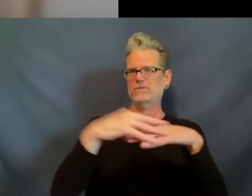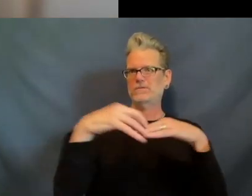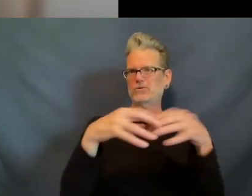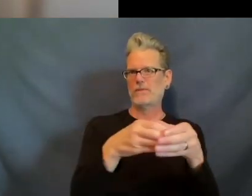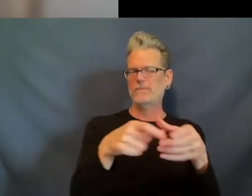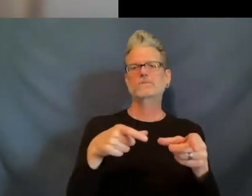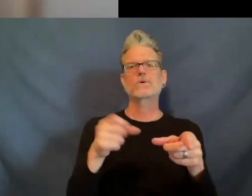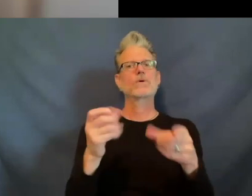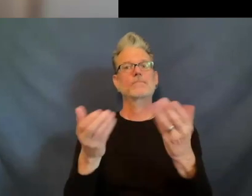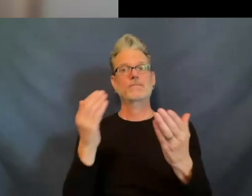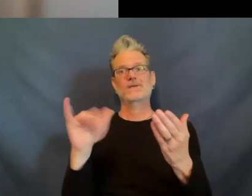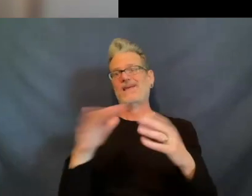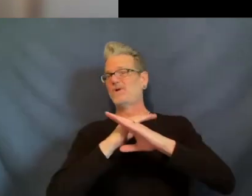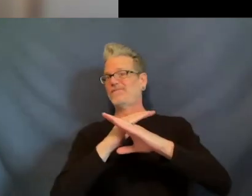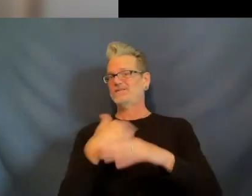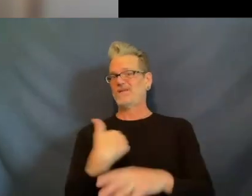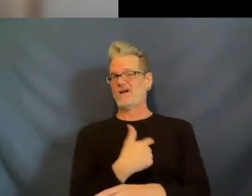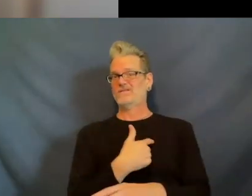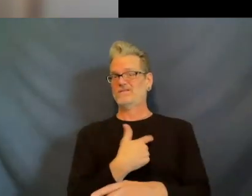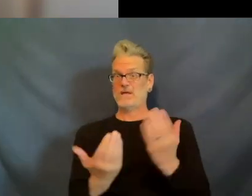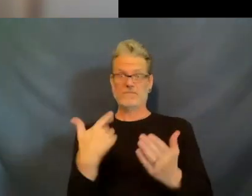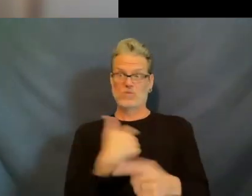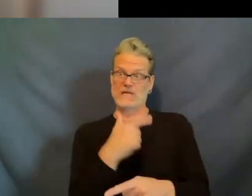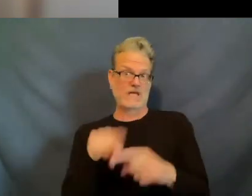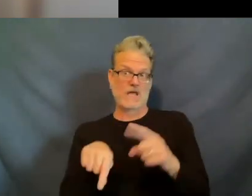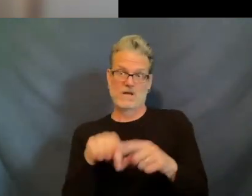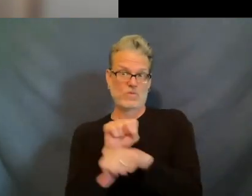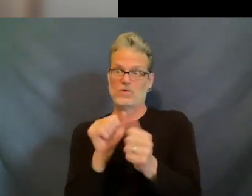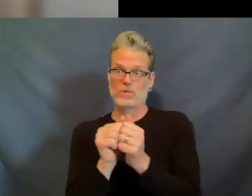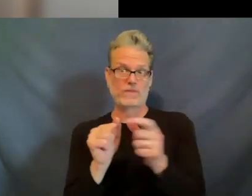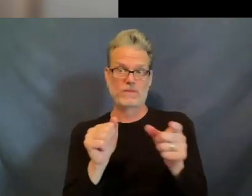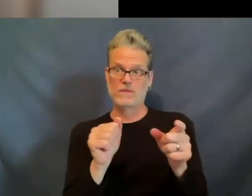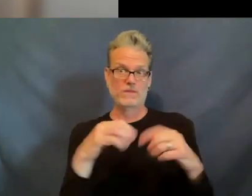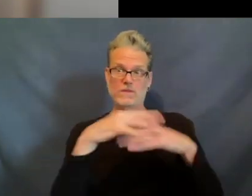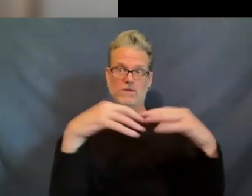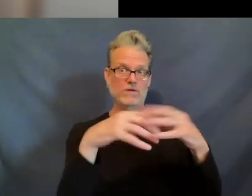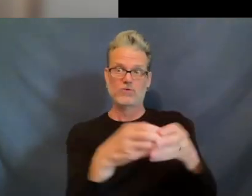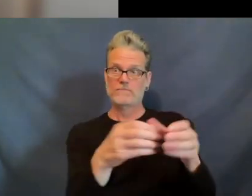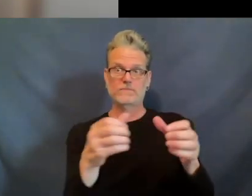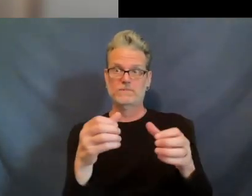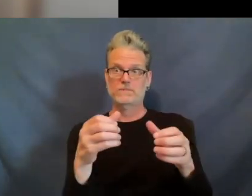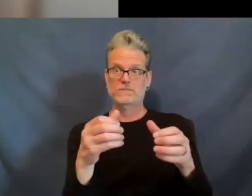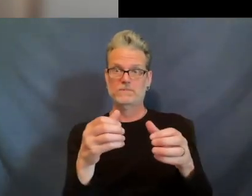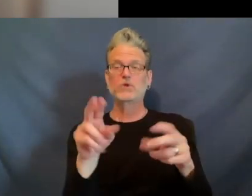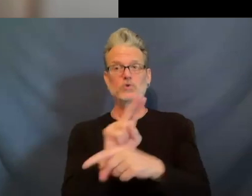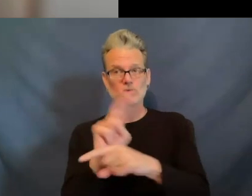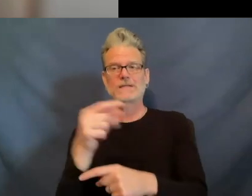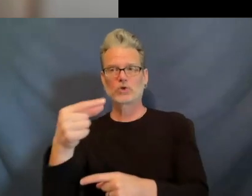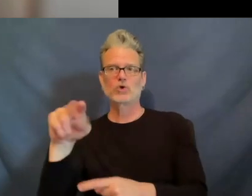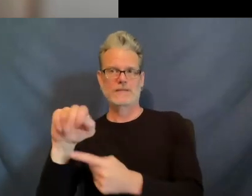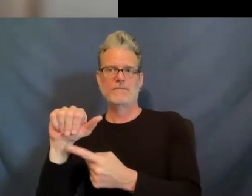us from being allowed to work directly with tribes through Good Neighbor without including BIA.